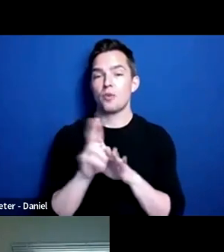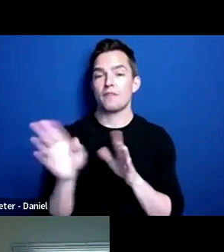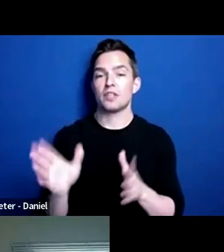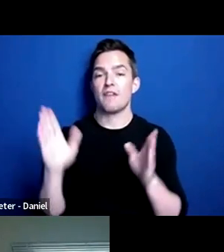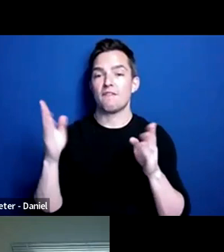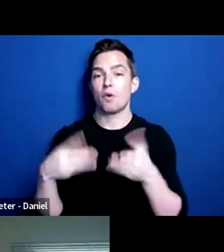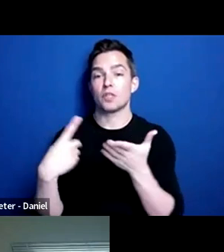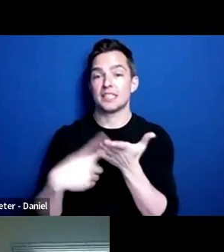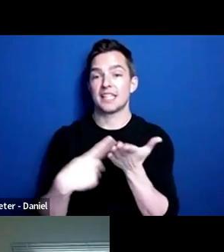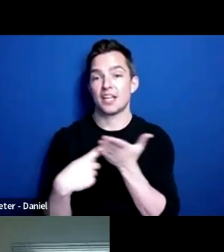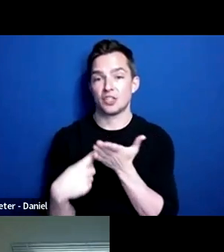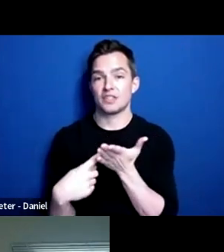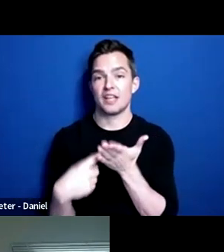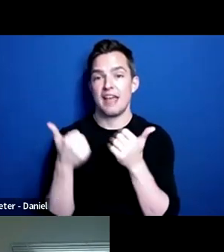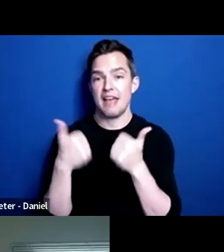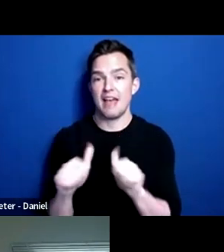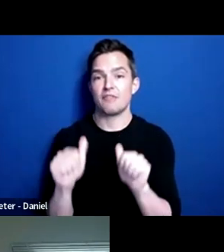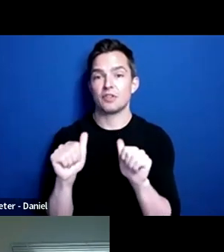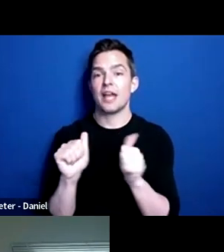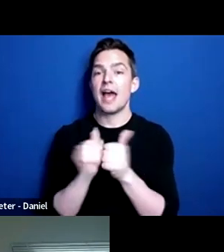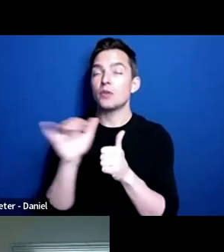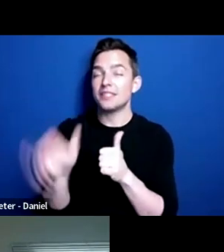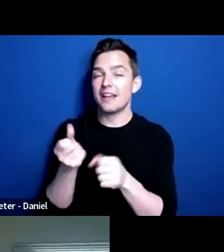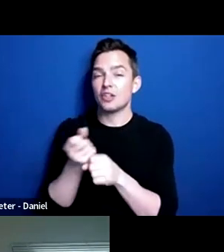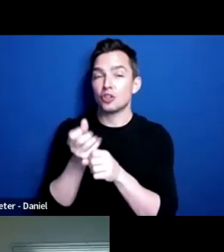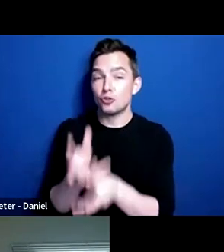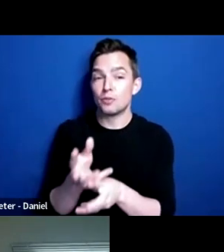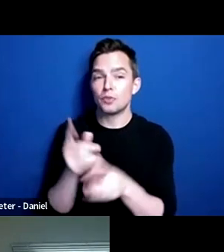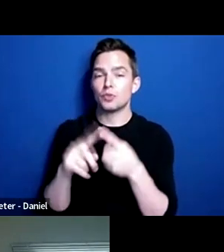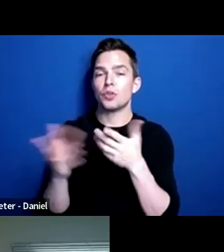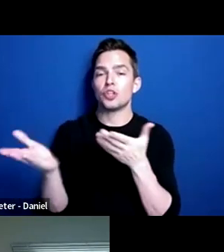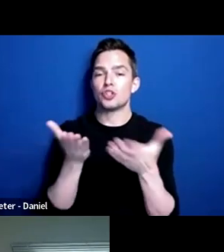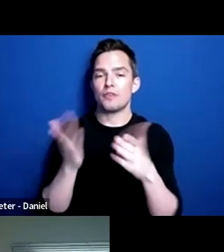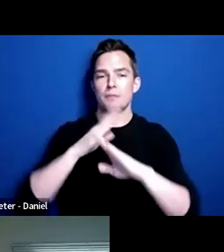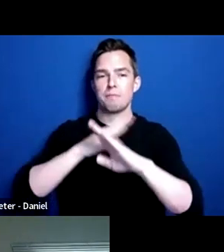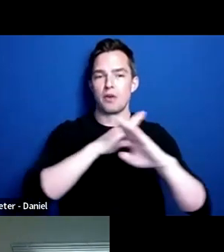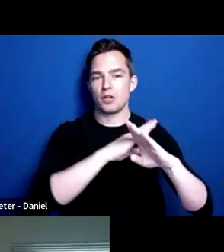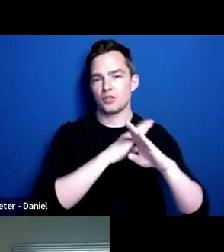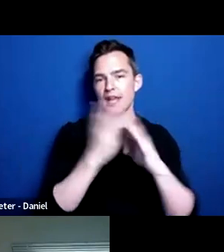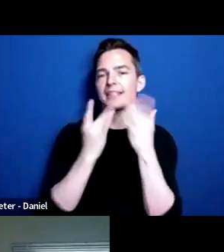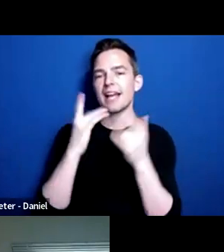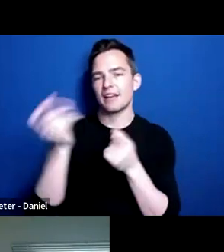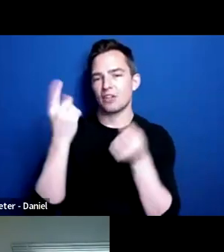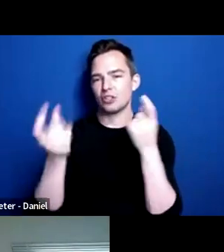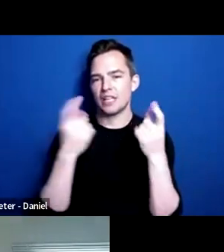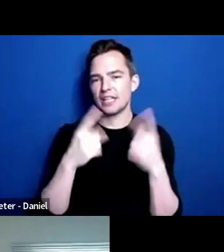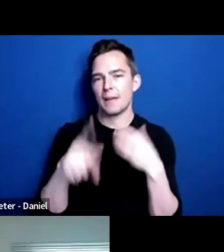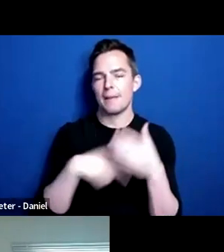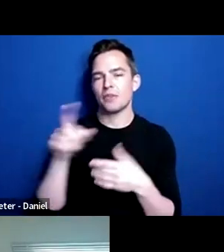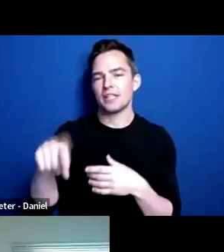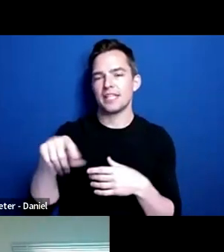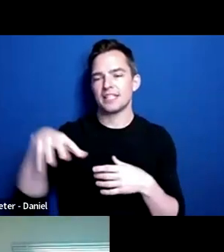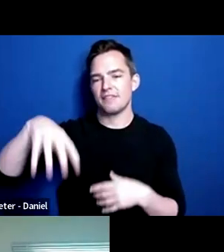focused discussions, efforts contribute to service barriers and a lack of understanding about the needs of